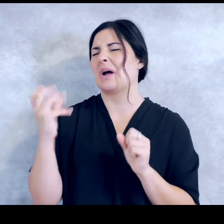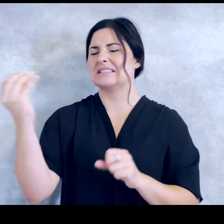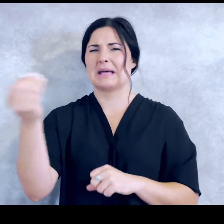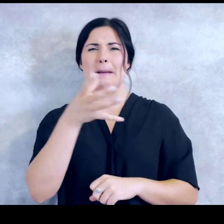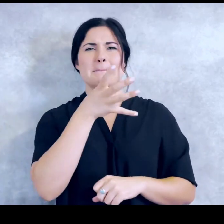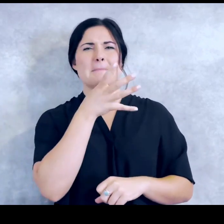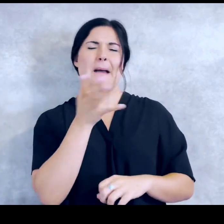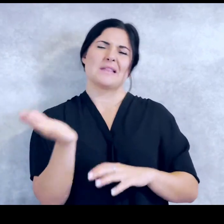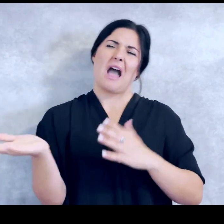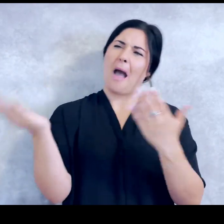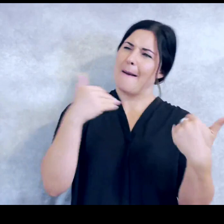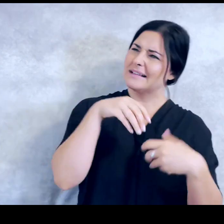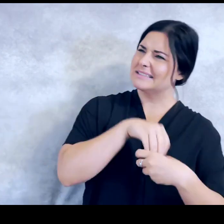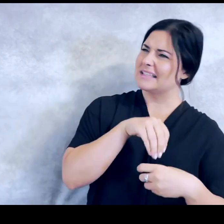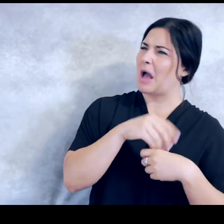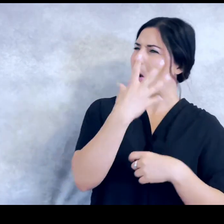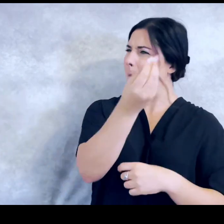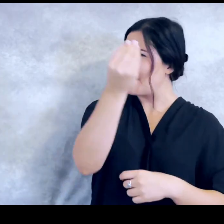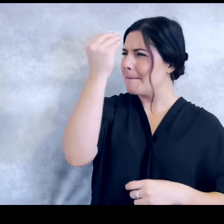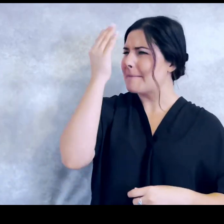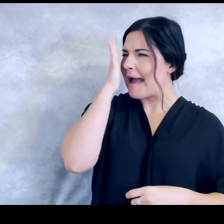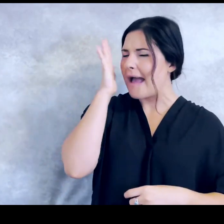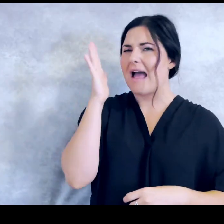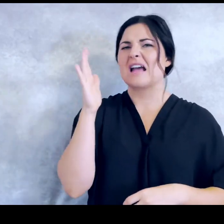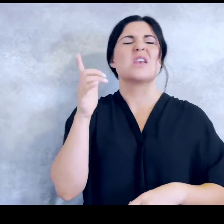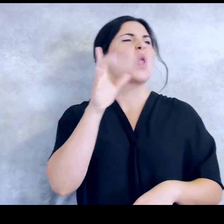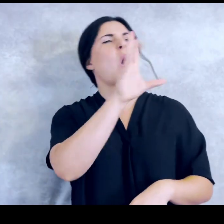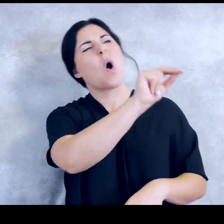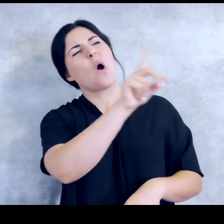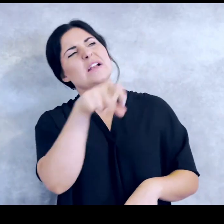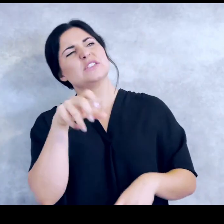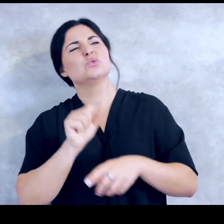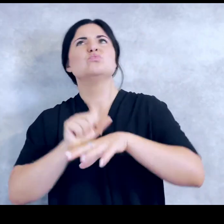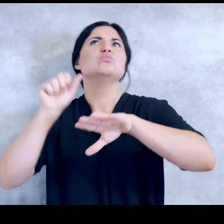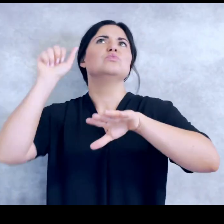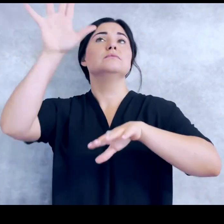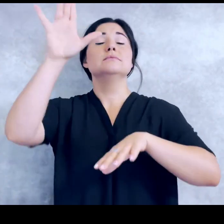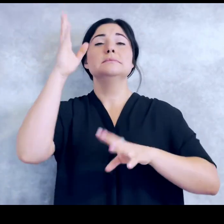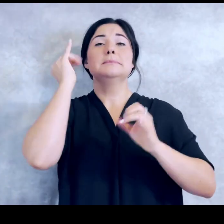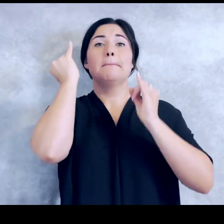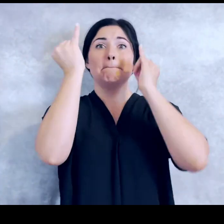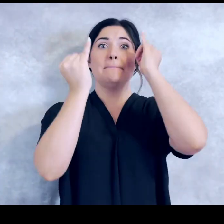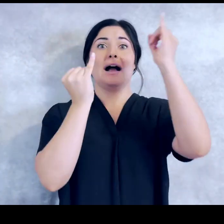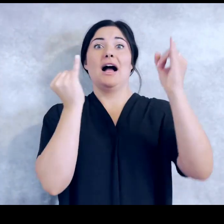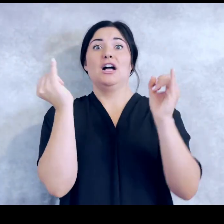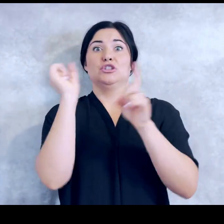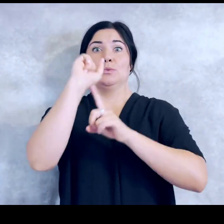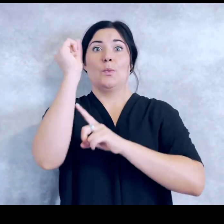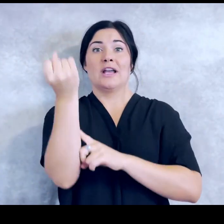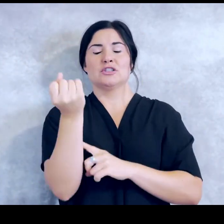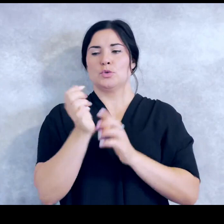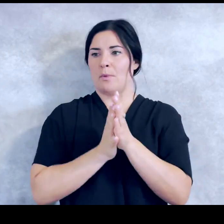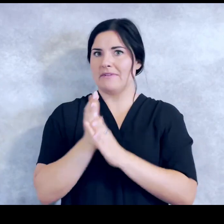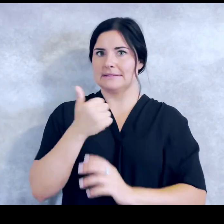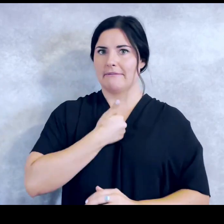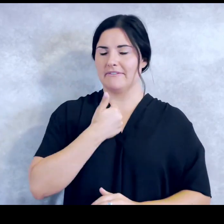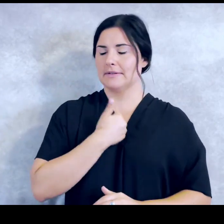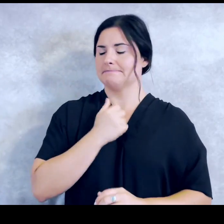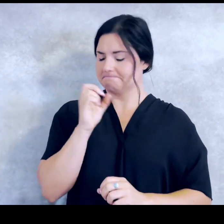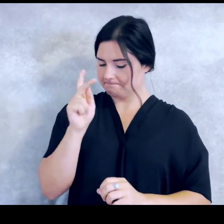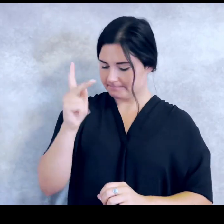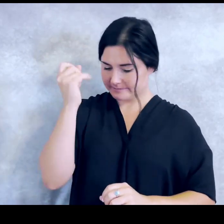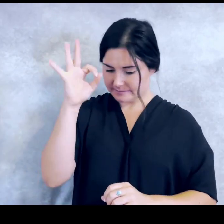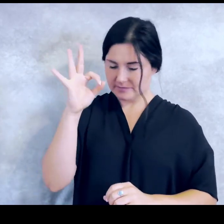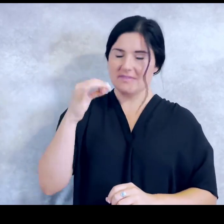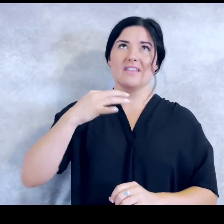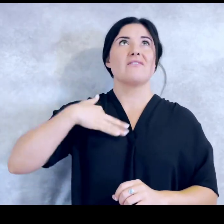it'd be cold, and my mom's trying to call me in for dinner, or you got to go to bed, and I'm like, I just got to make this shot. And I would make up these imaginary situations to help motivate